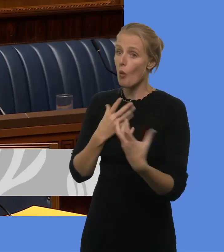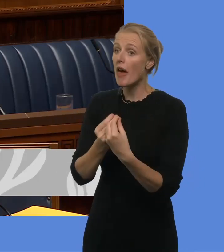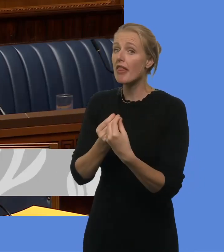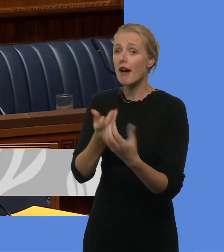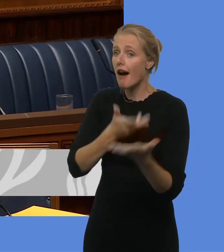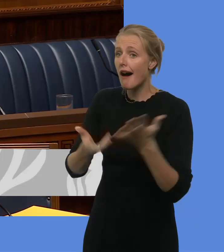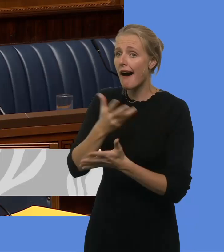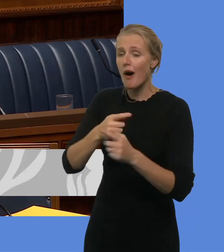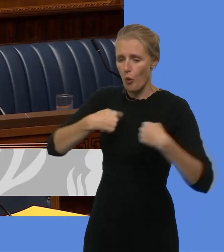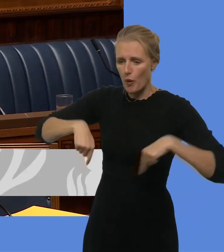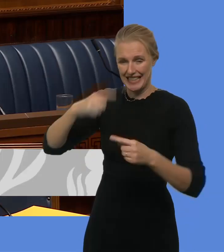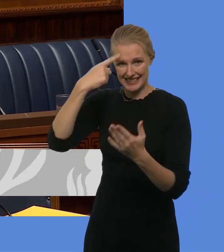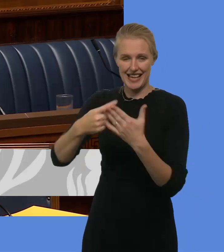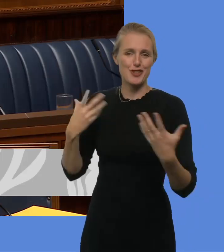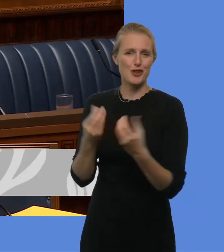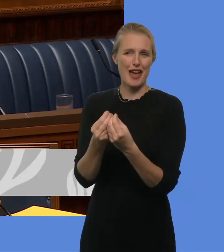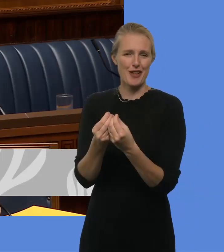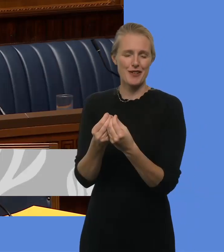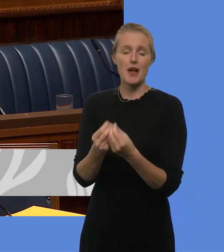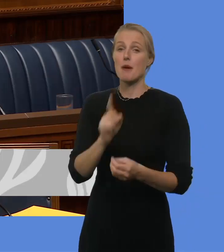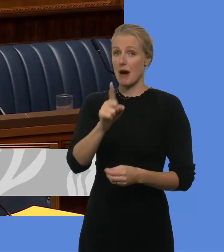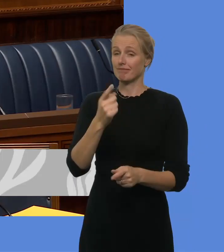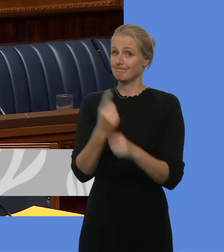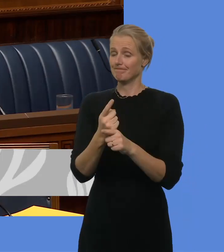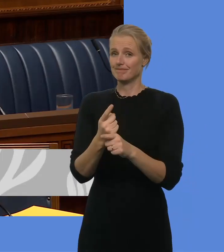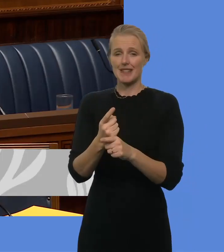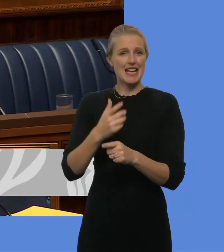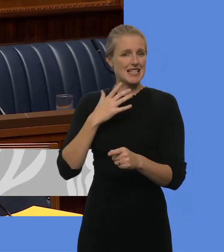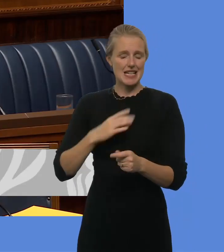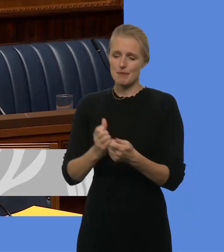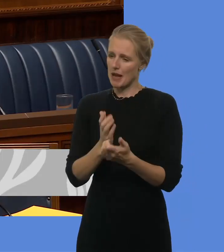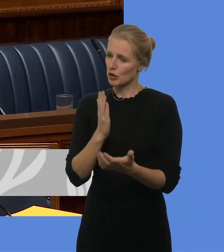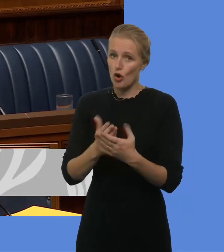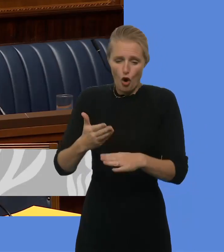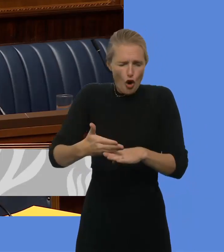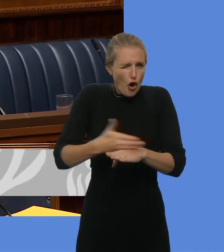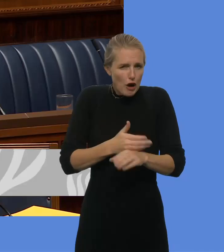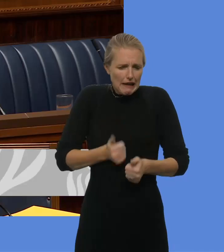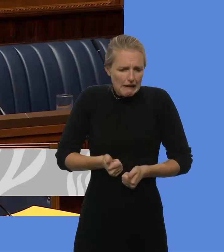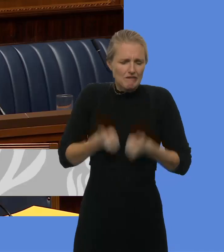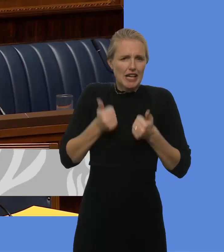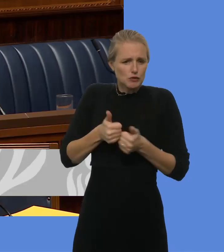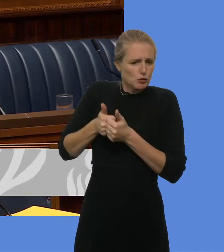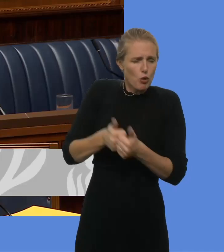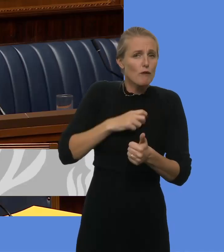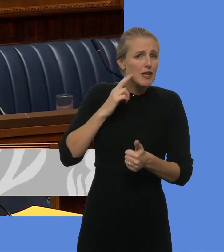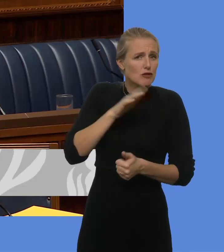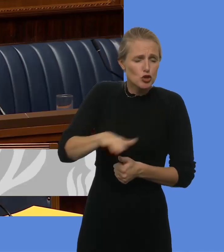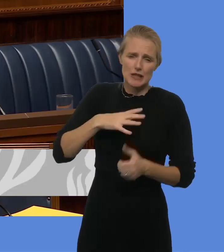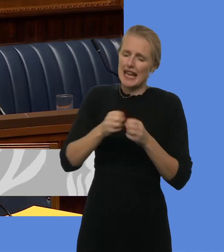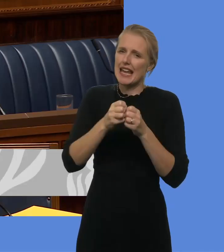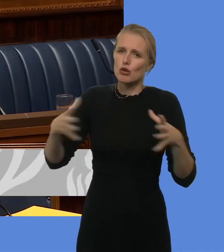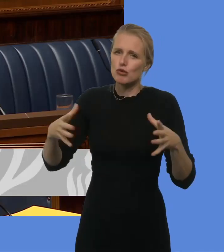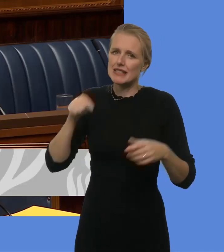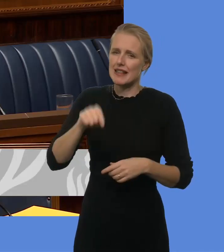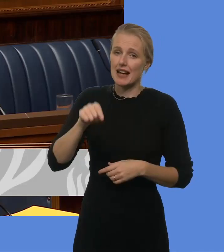Mr. Deputy Speaker, there is an urgent need to increase access to early and effective support for deaf children in Northern Ireland to enable them